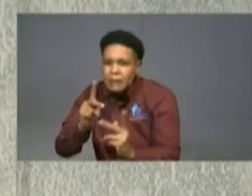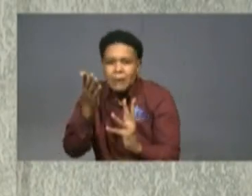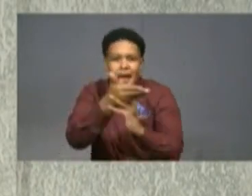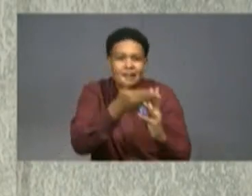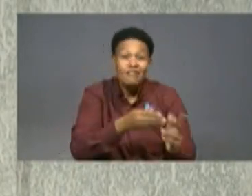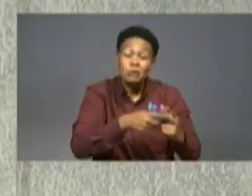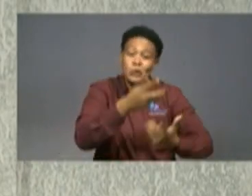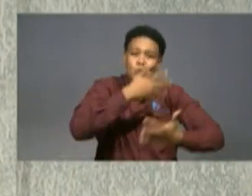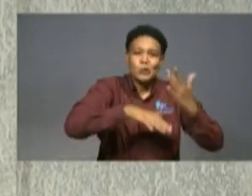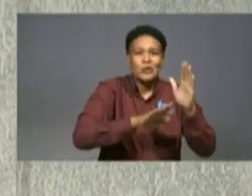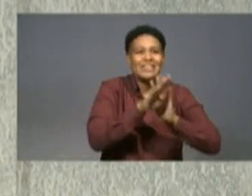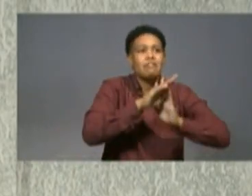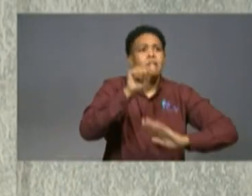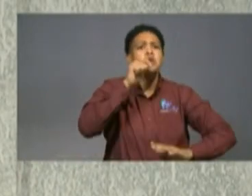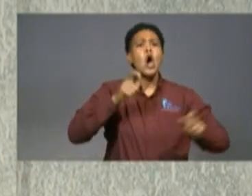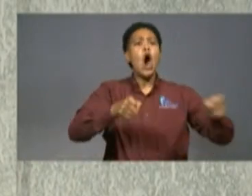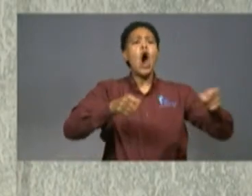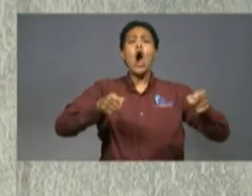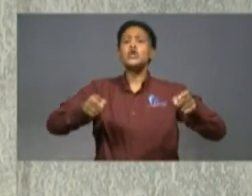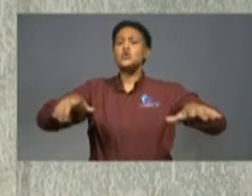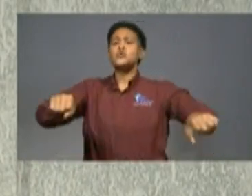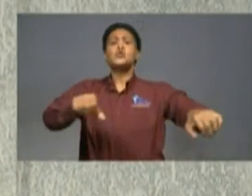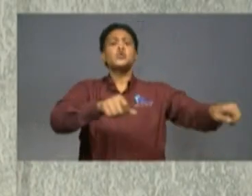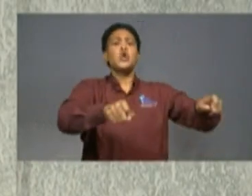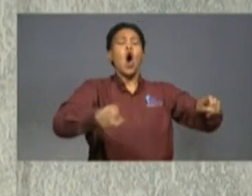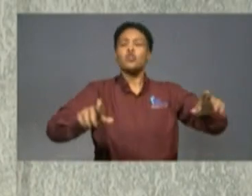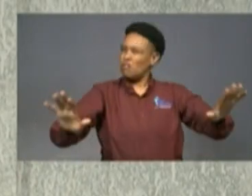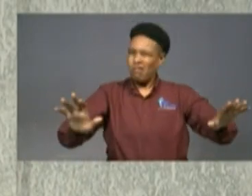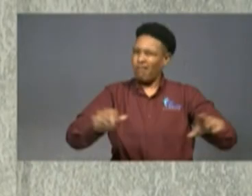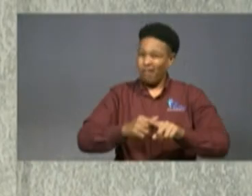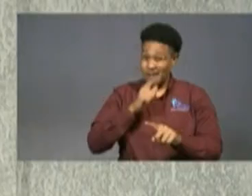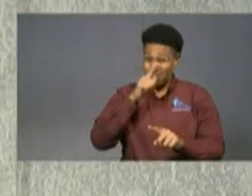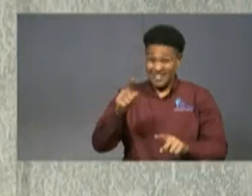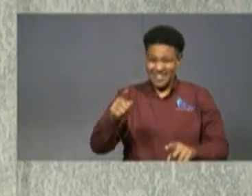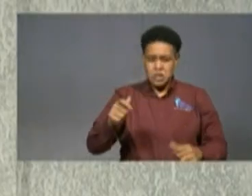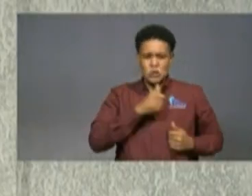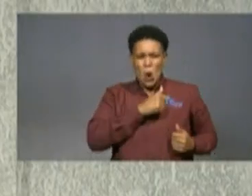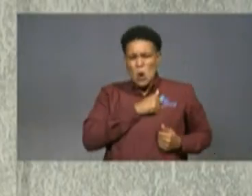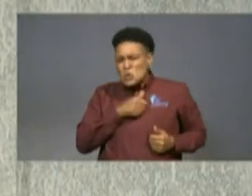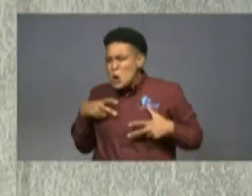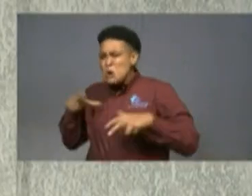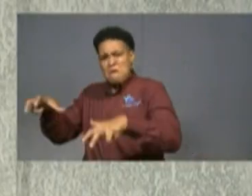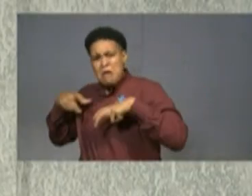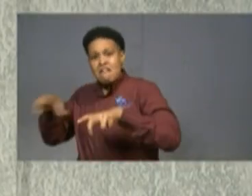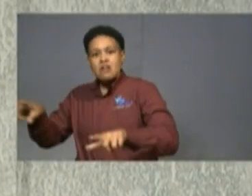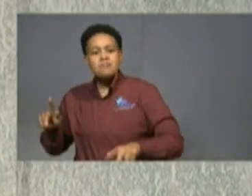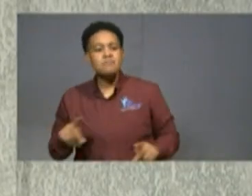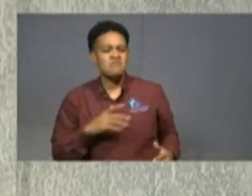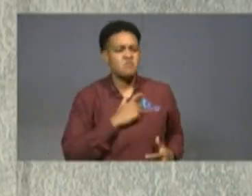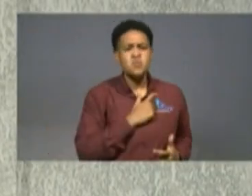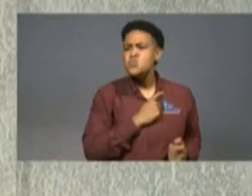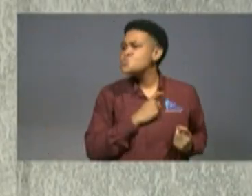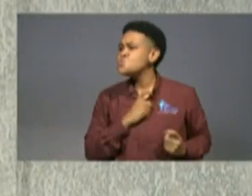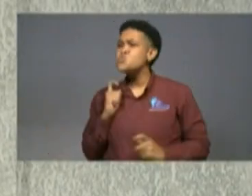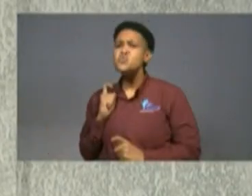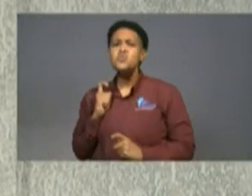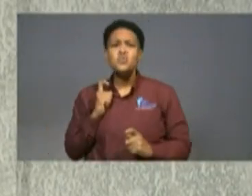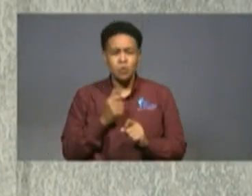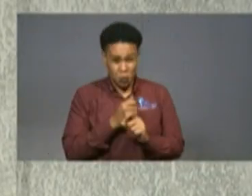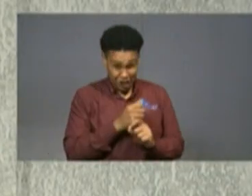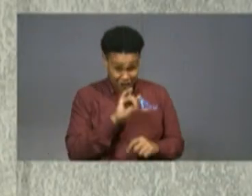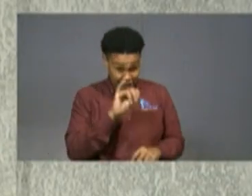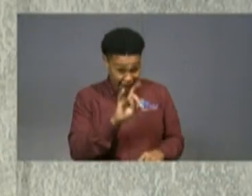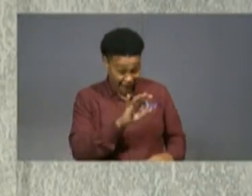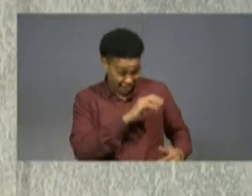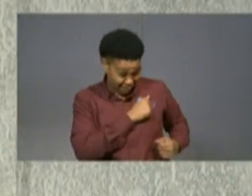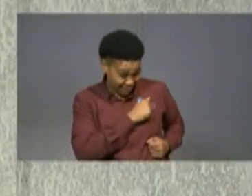and not in social control. The investment in paramilitary styles of states of emergency with the JDF rather than